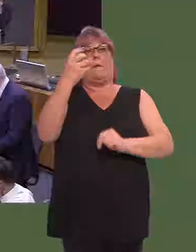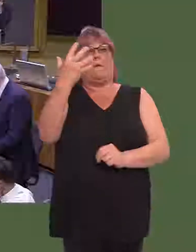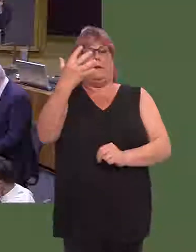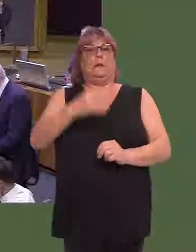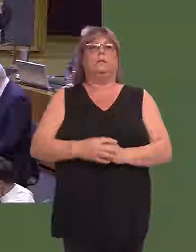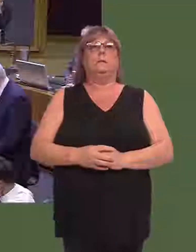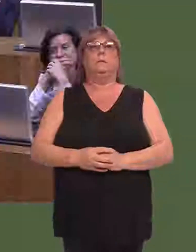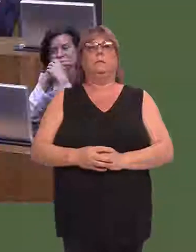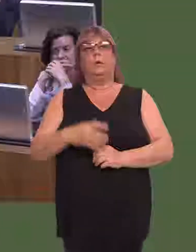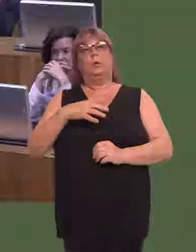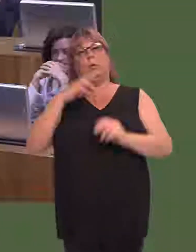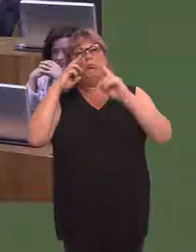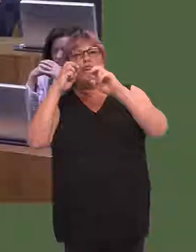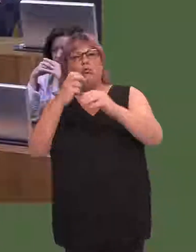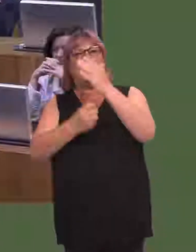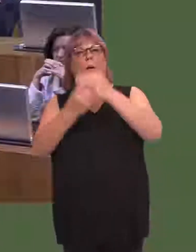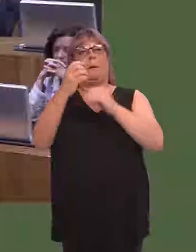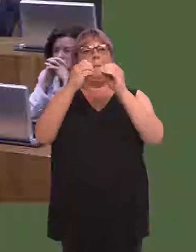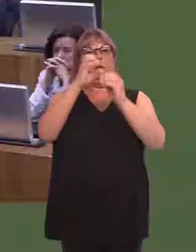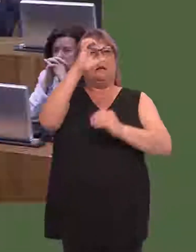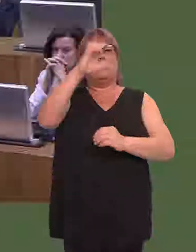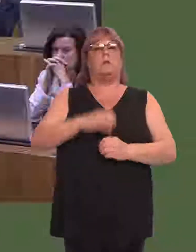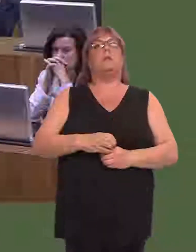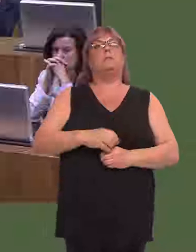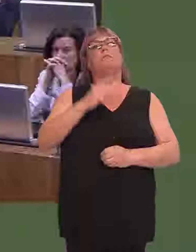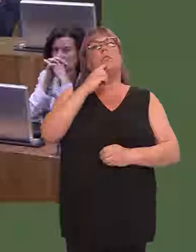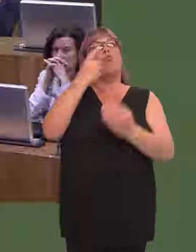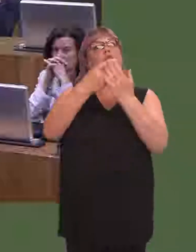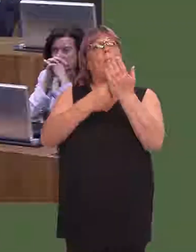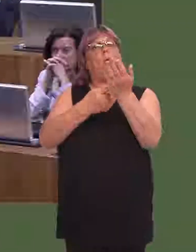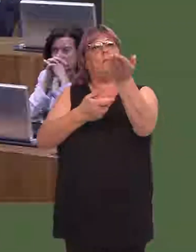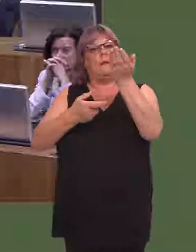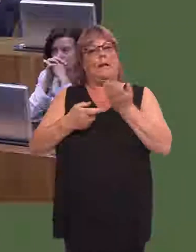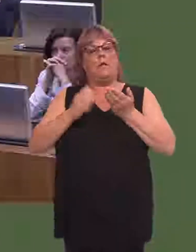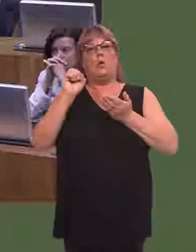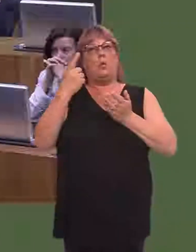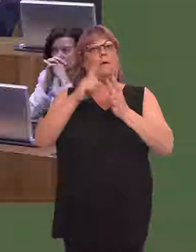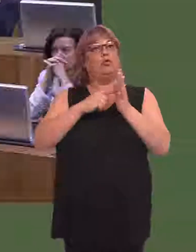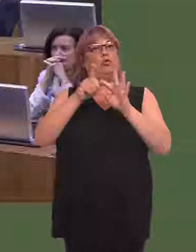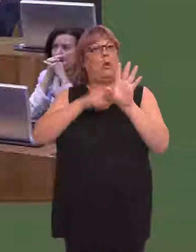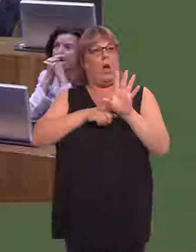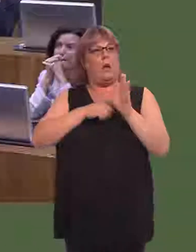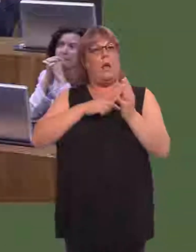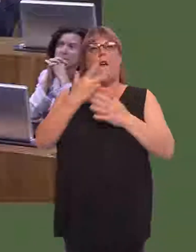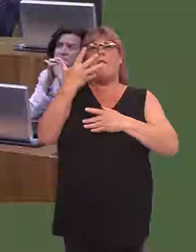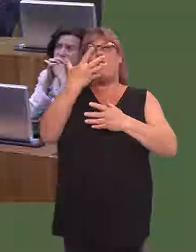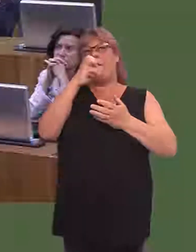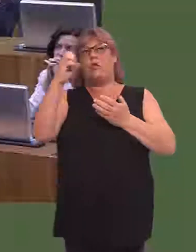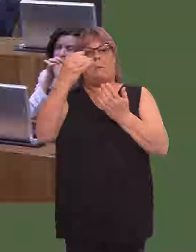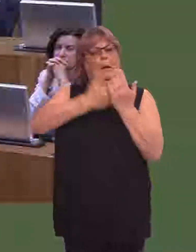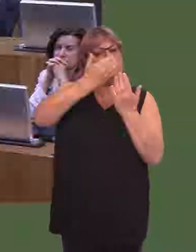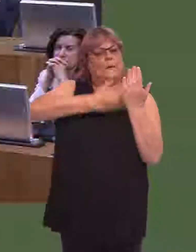care of patients in Betsy Cadwaladr. She presented her findings to the board on the 12th of July. The report runs